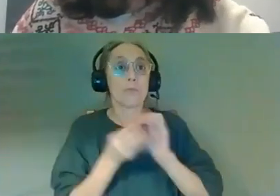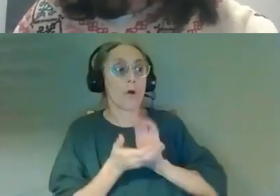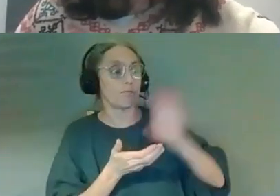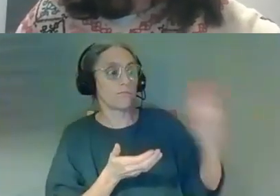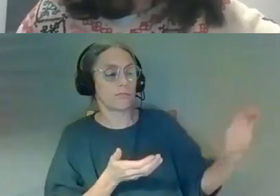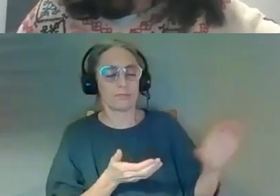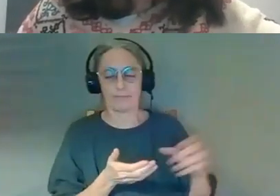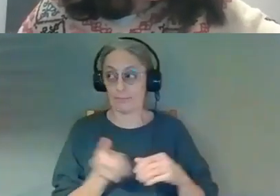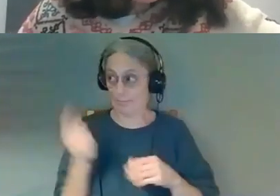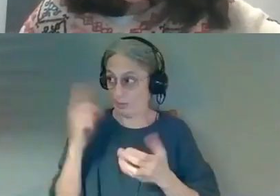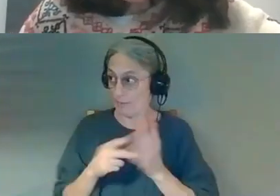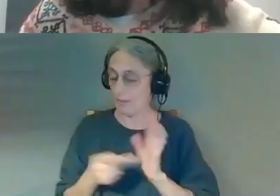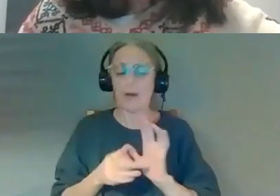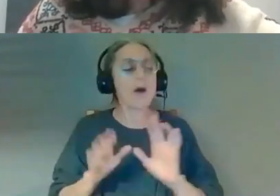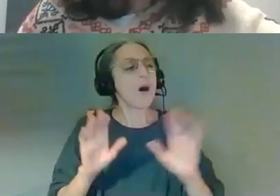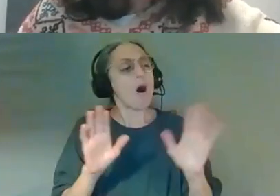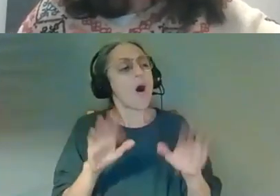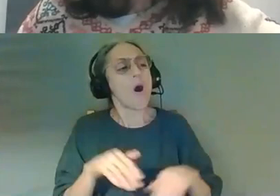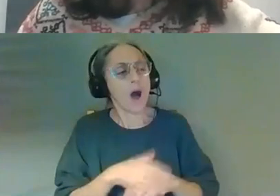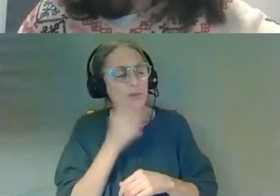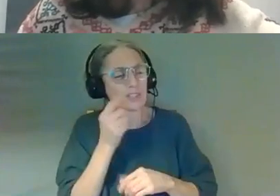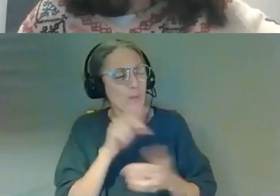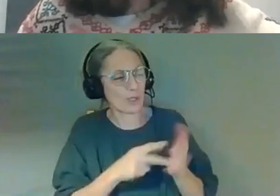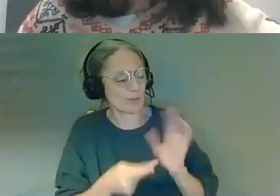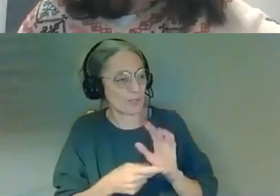monies from the city or the state?